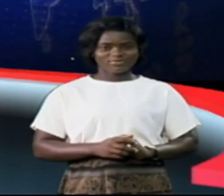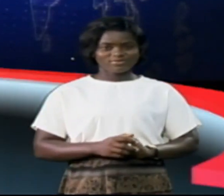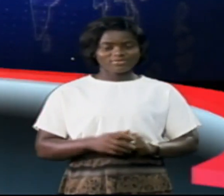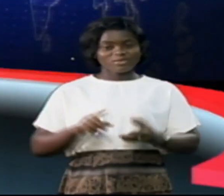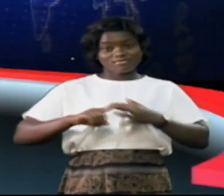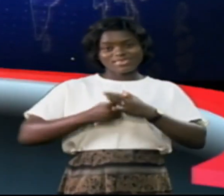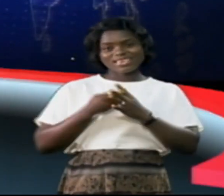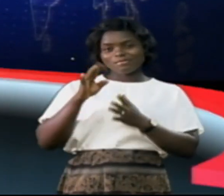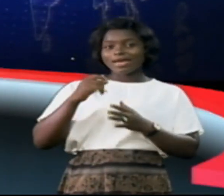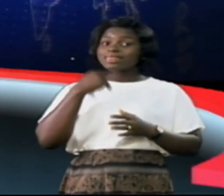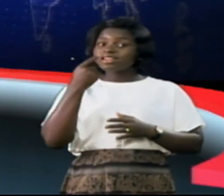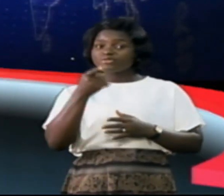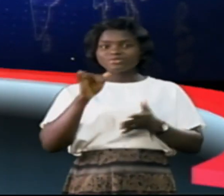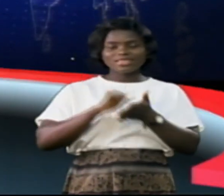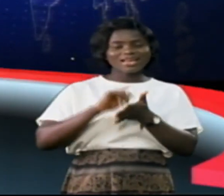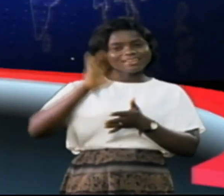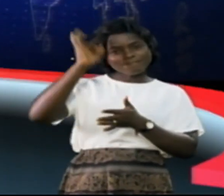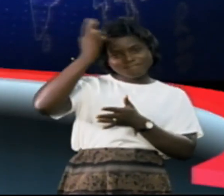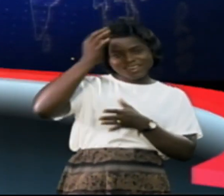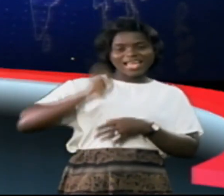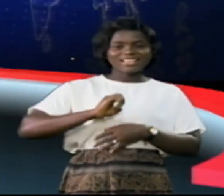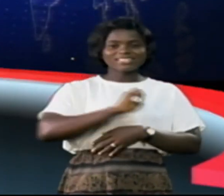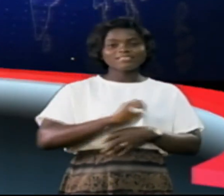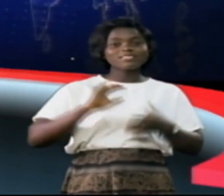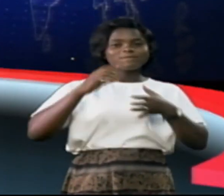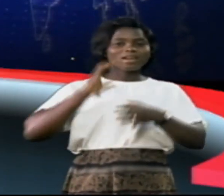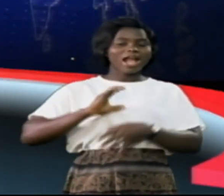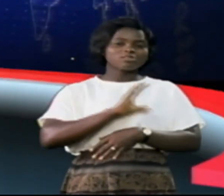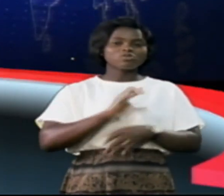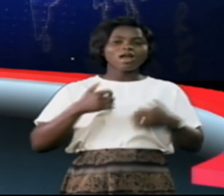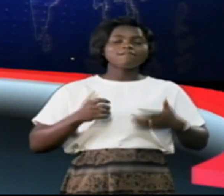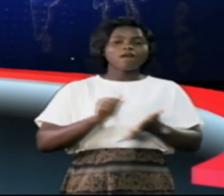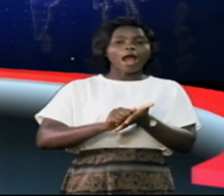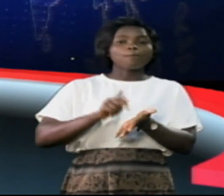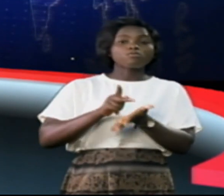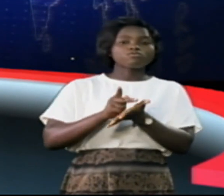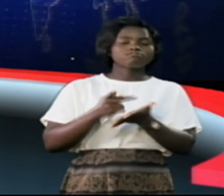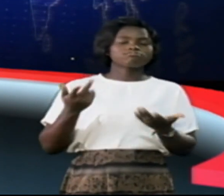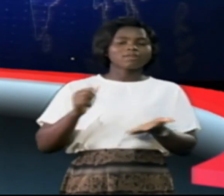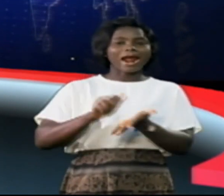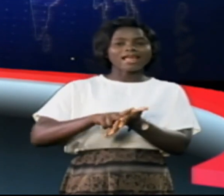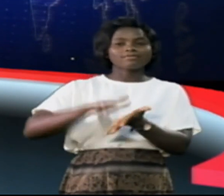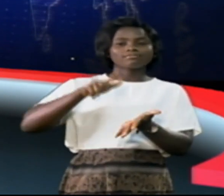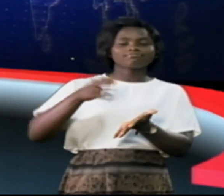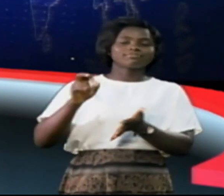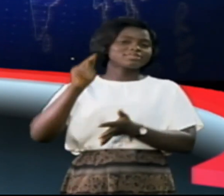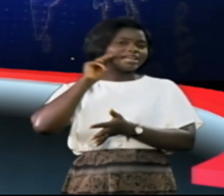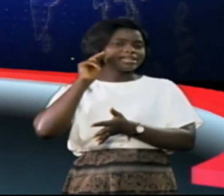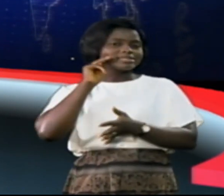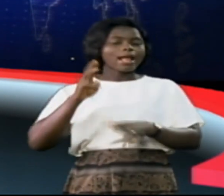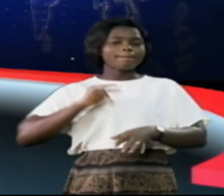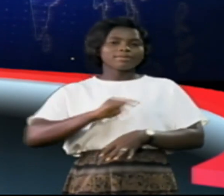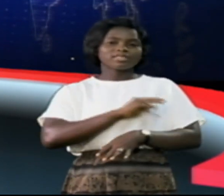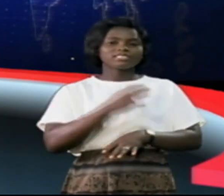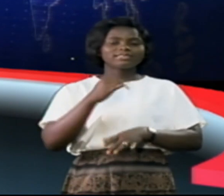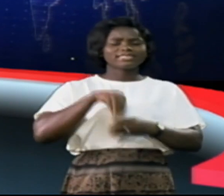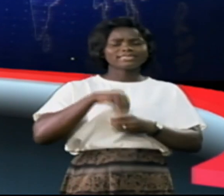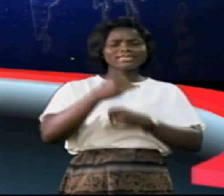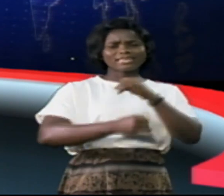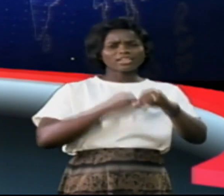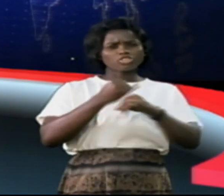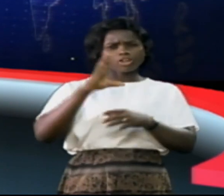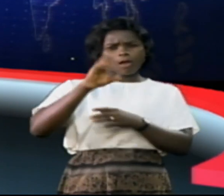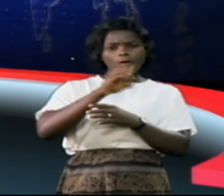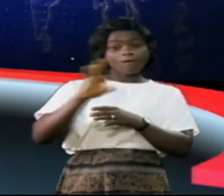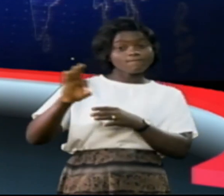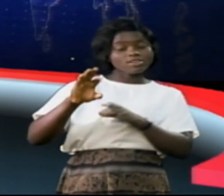We begin by telling you that the Federal Executive Council has approved the ratification of Nigeria's membership of the International Coffee